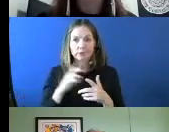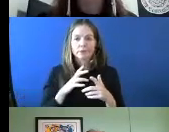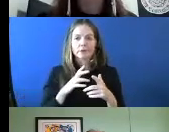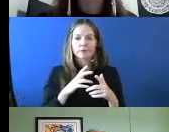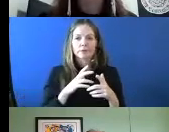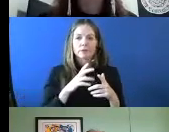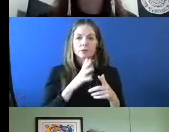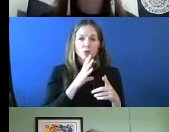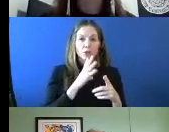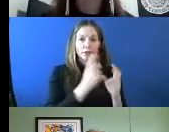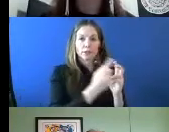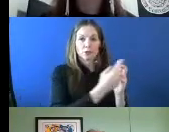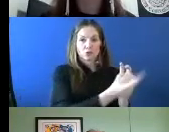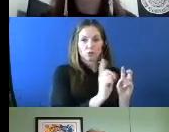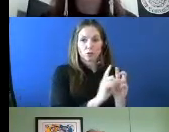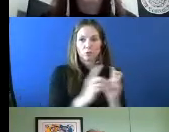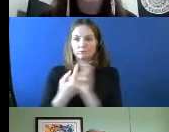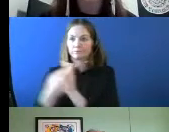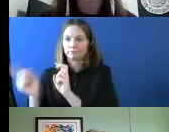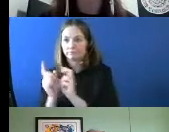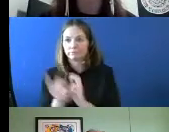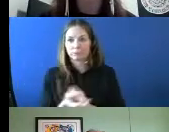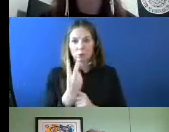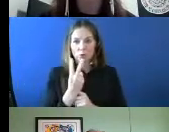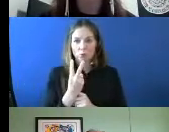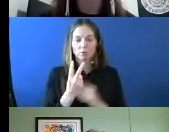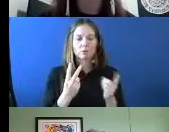And we wanted to find out what some of the healthcare